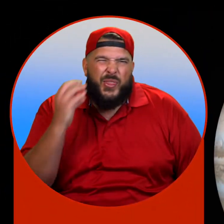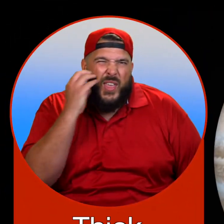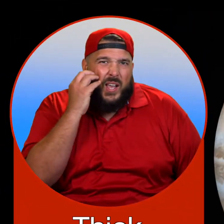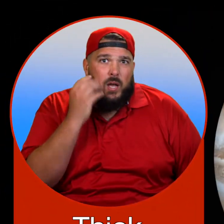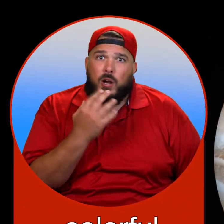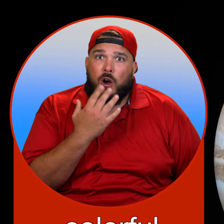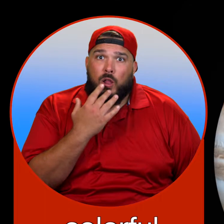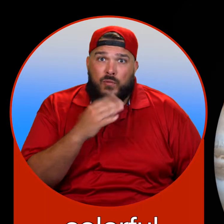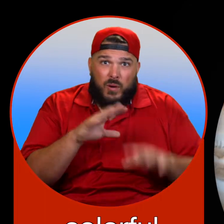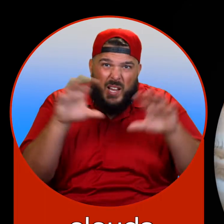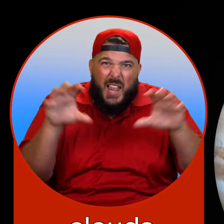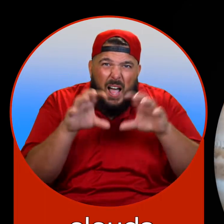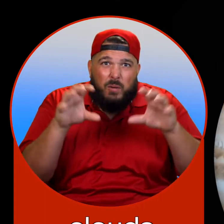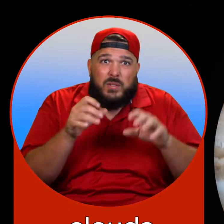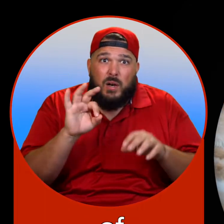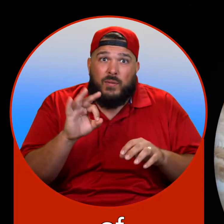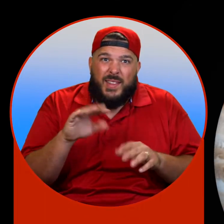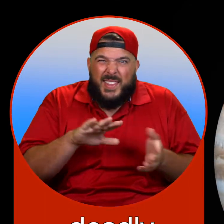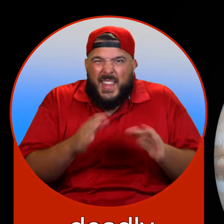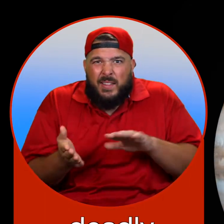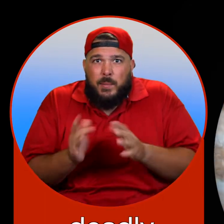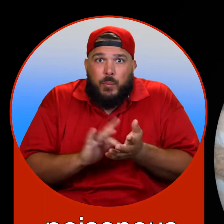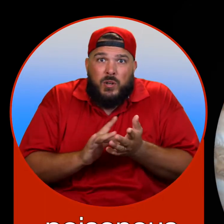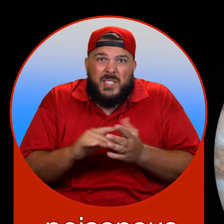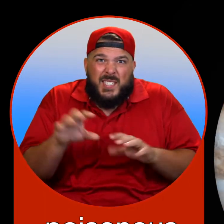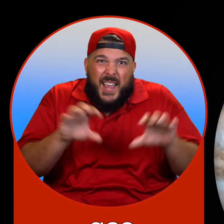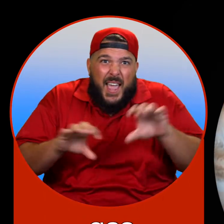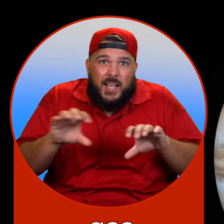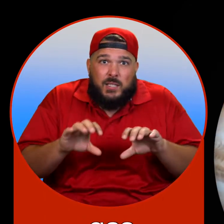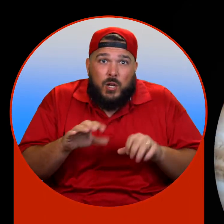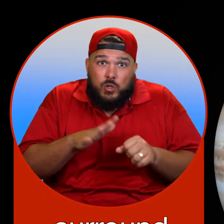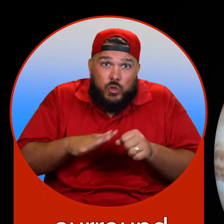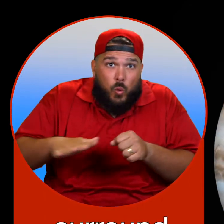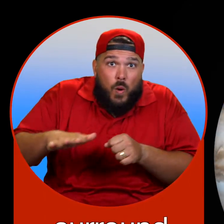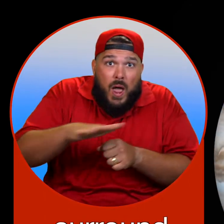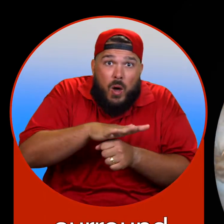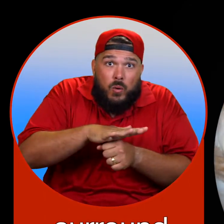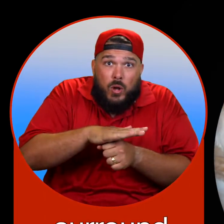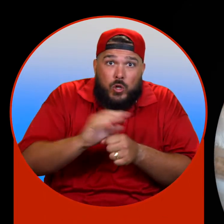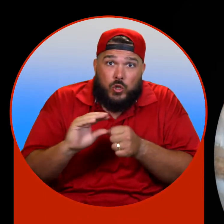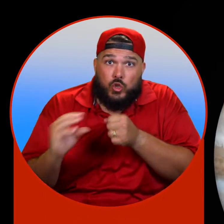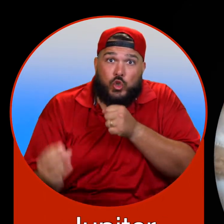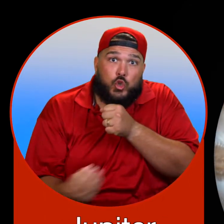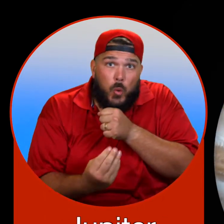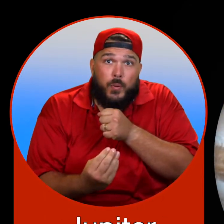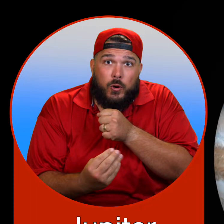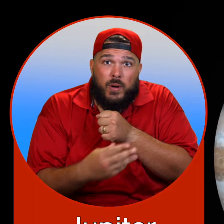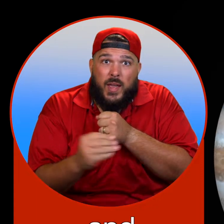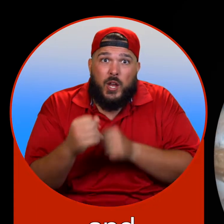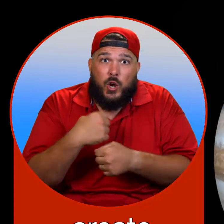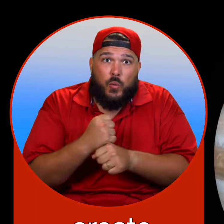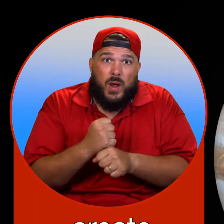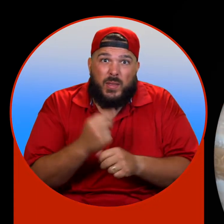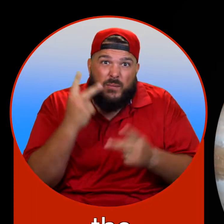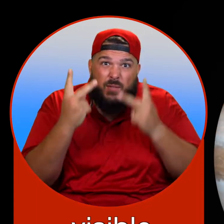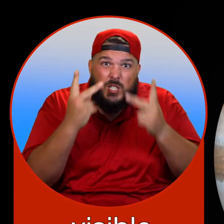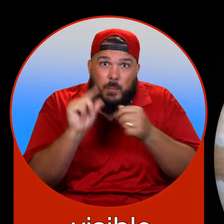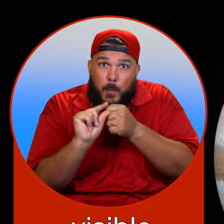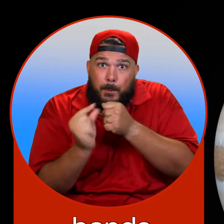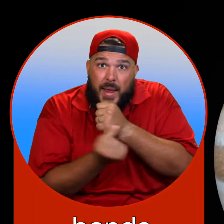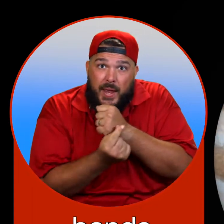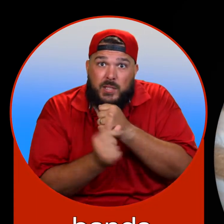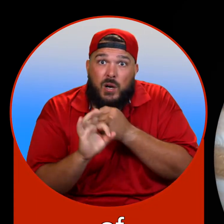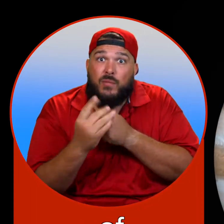Thick, colorful clouds of deadly poisonous gas surround Jupiter and create the